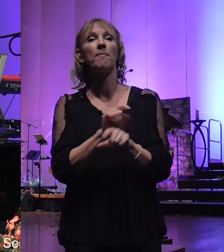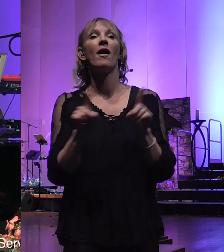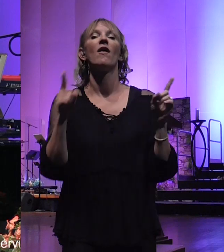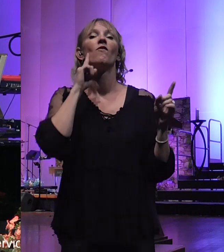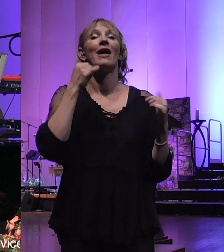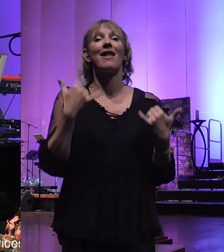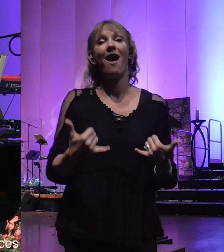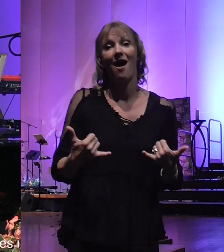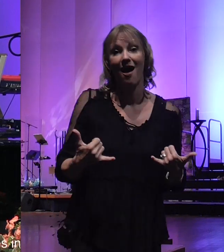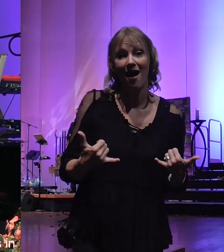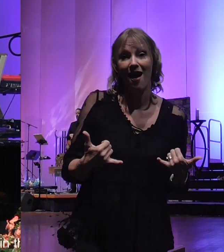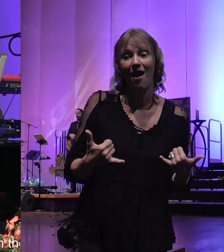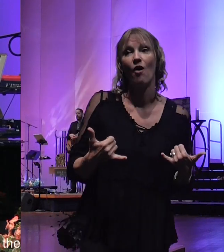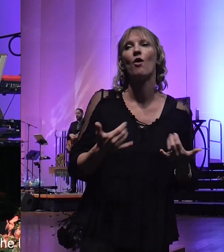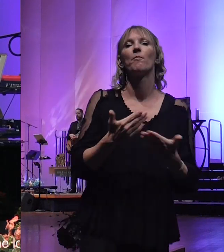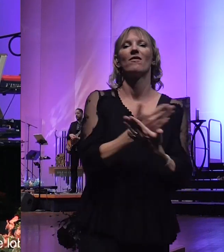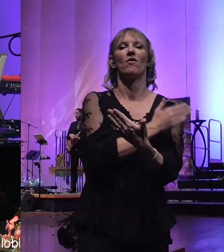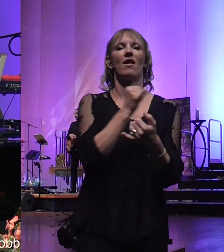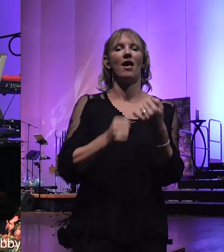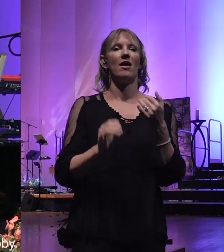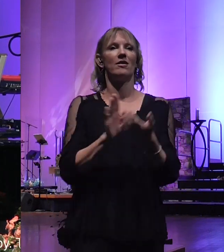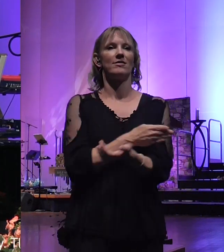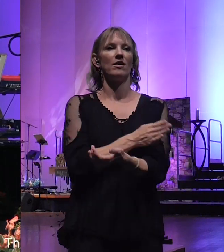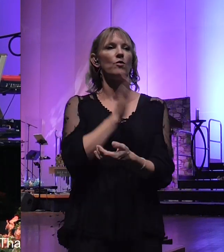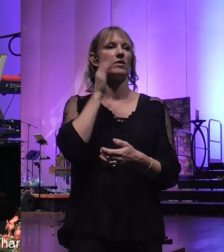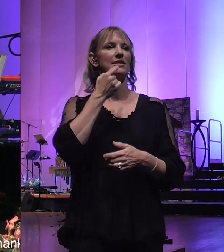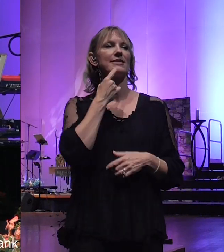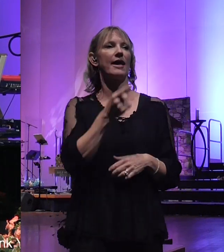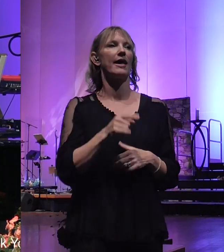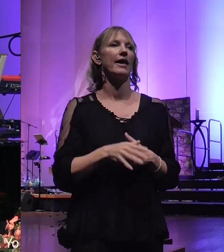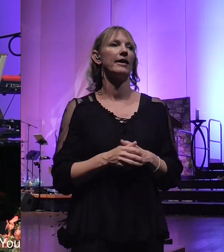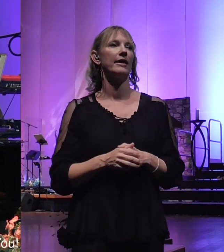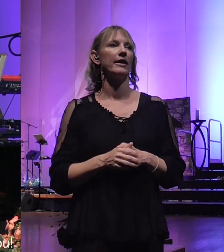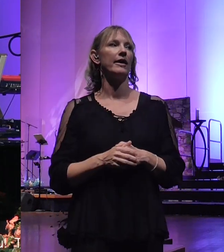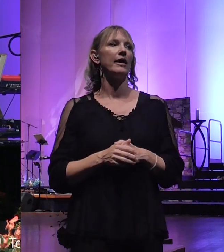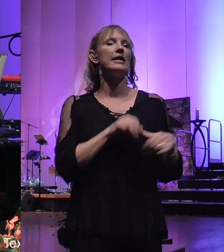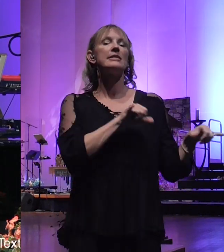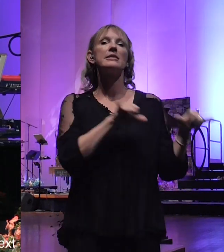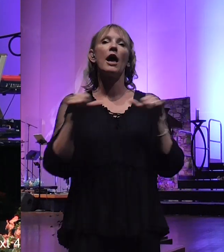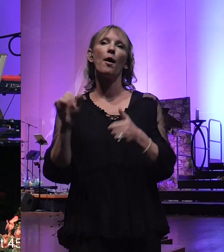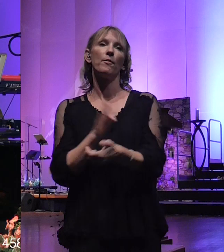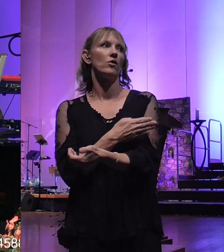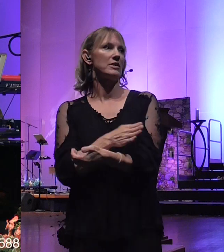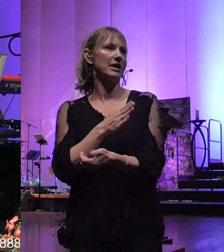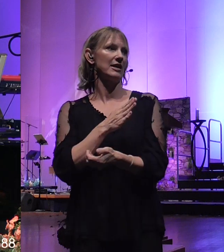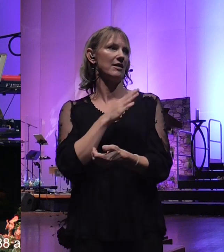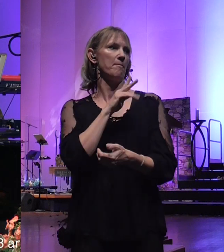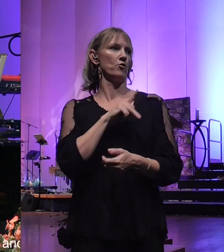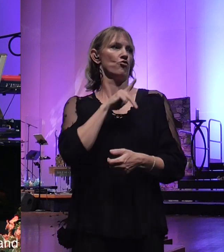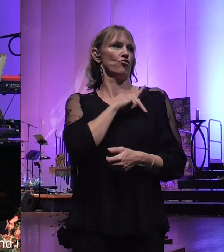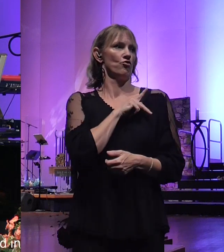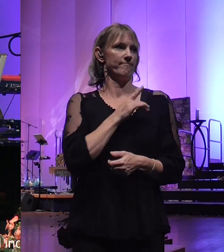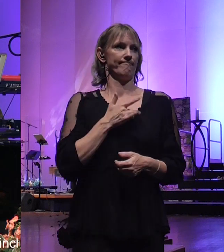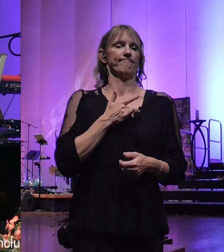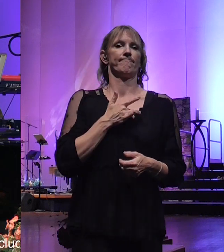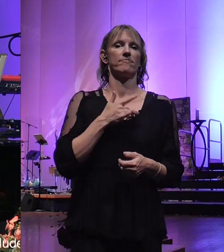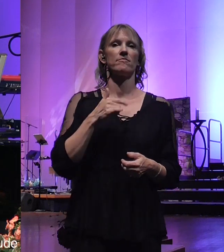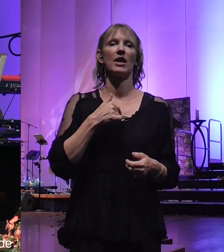meantime, before I sing this last one, I'll just say, just like the music for me is very personal, I